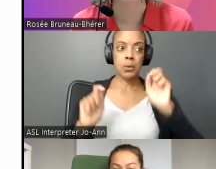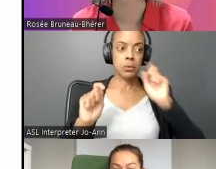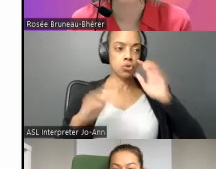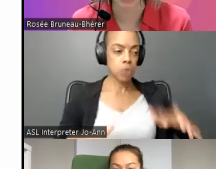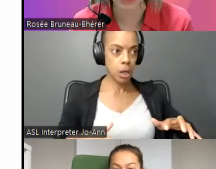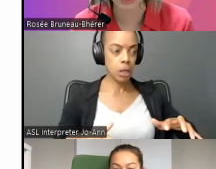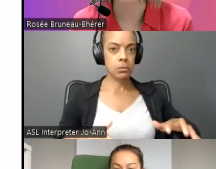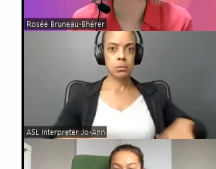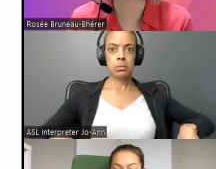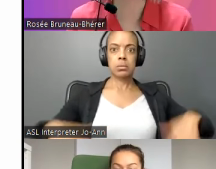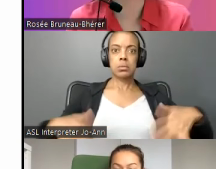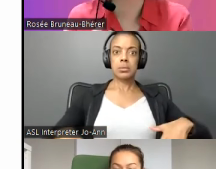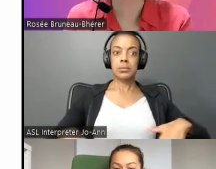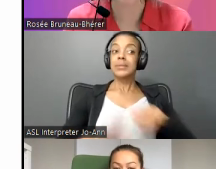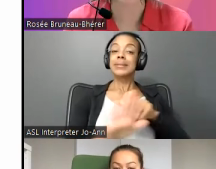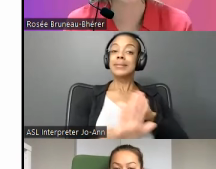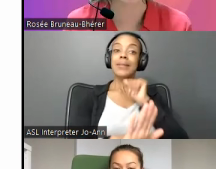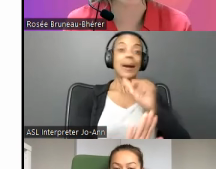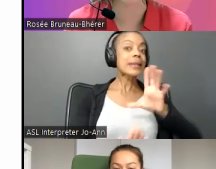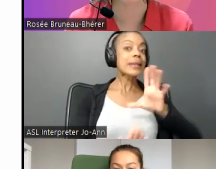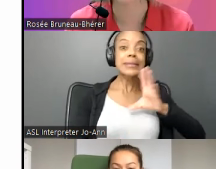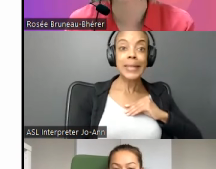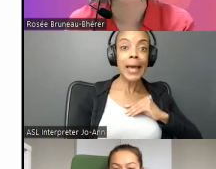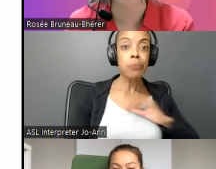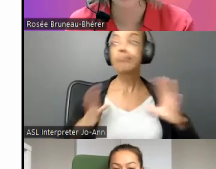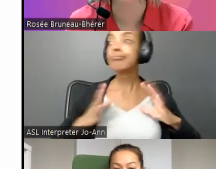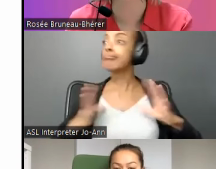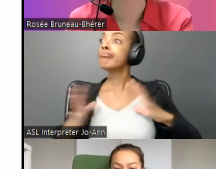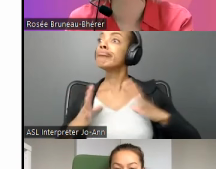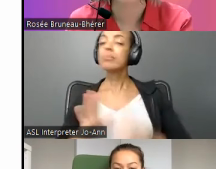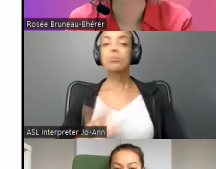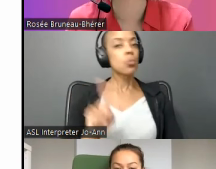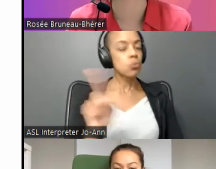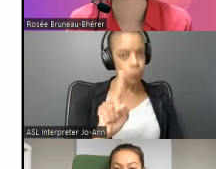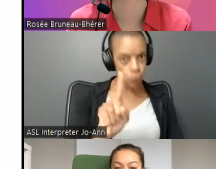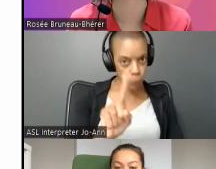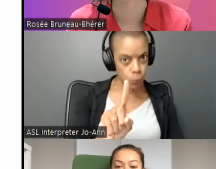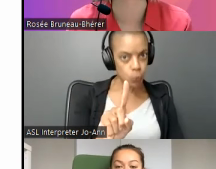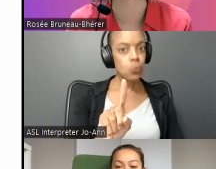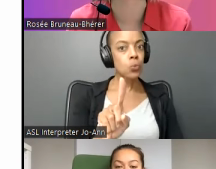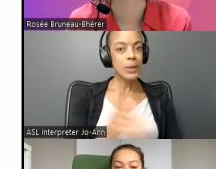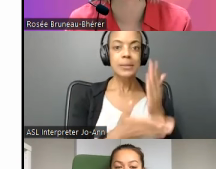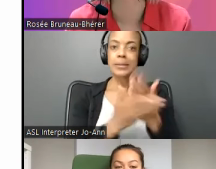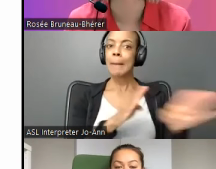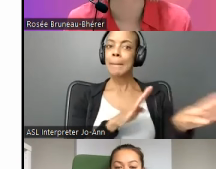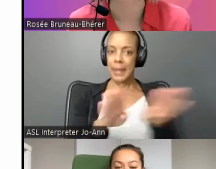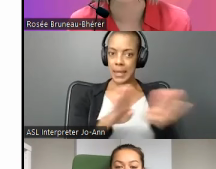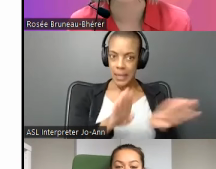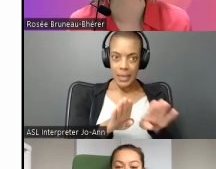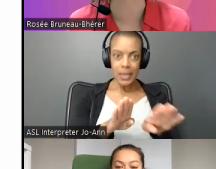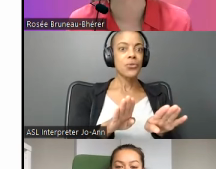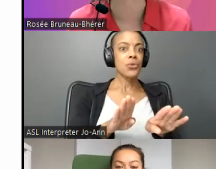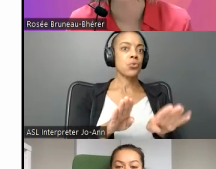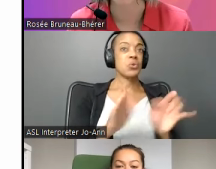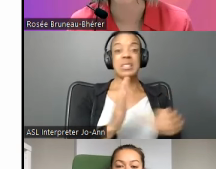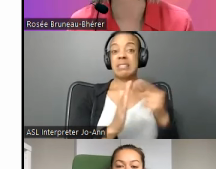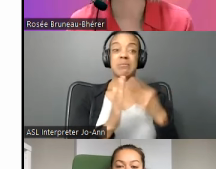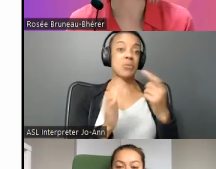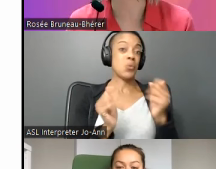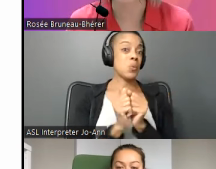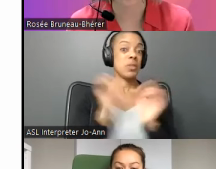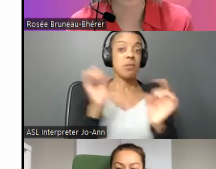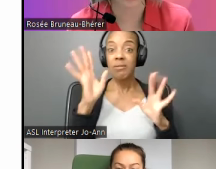behavior. Some behaviors need to be accompanied, when there's violence, when the